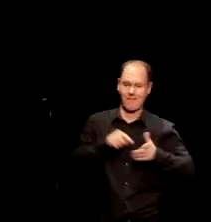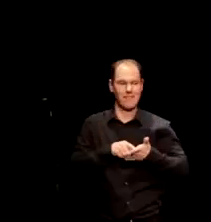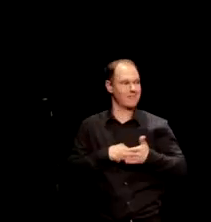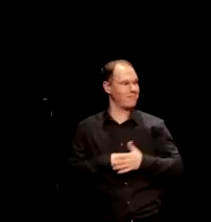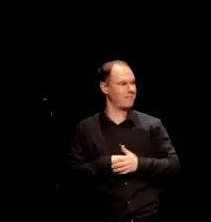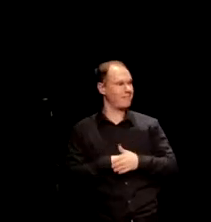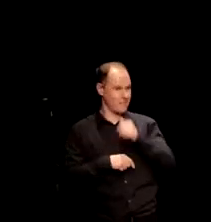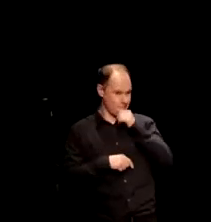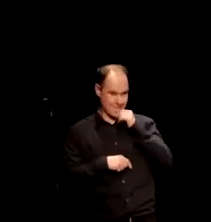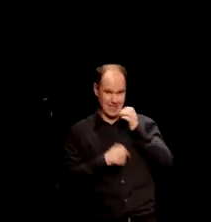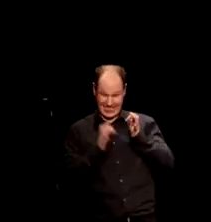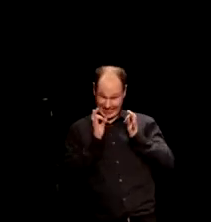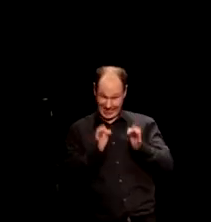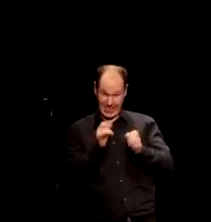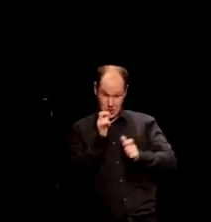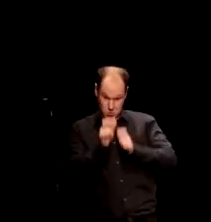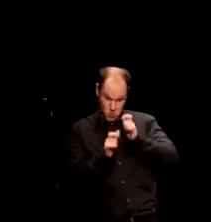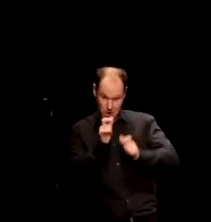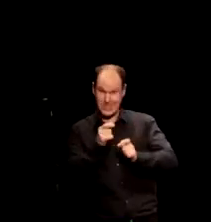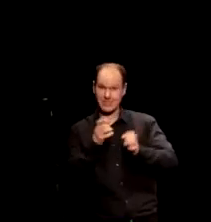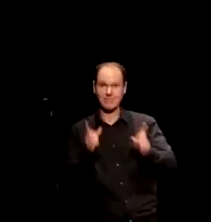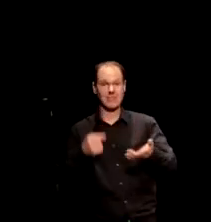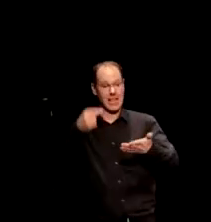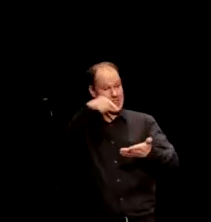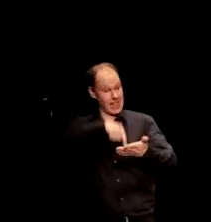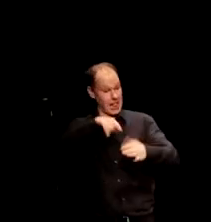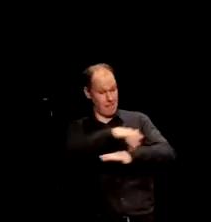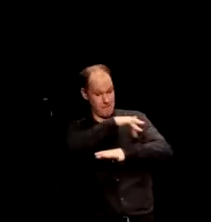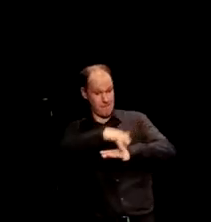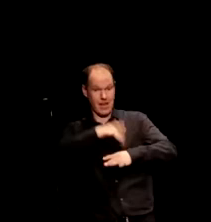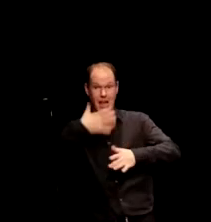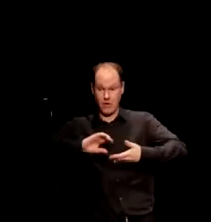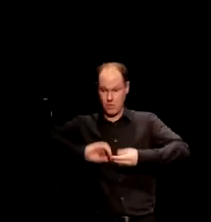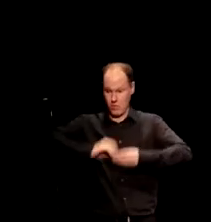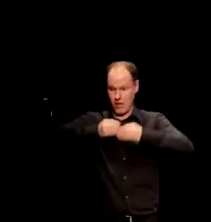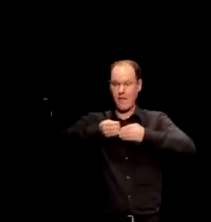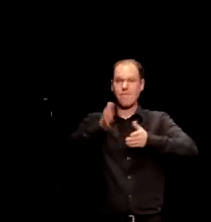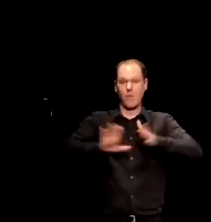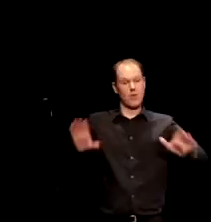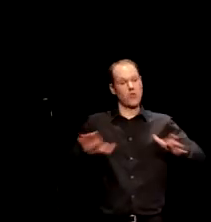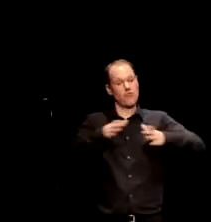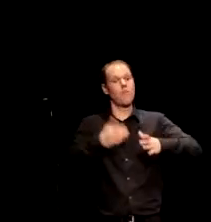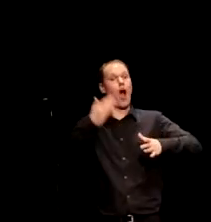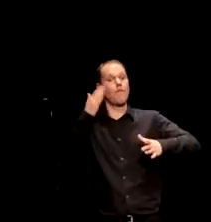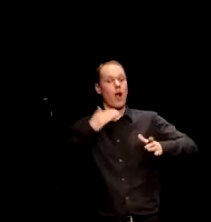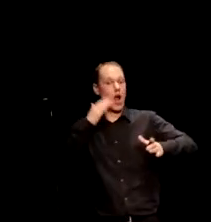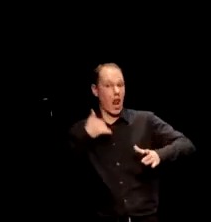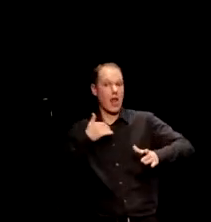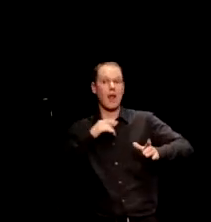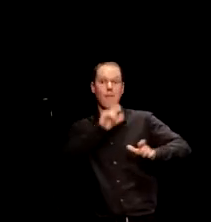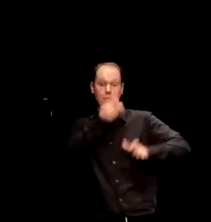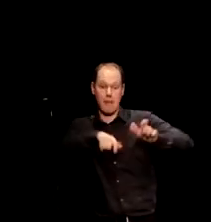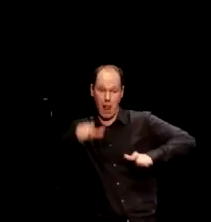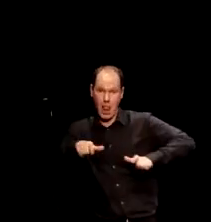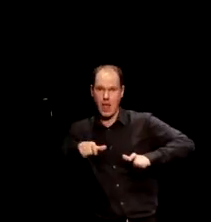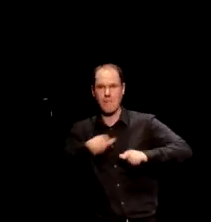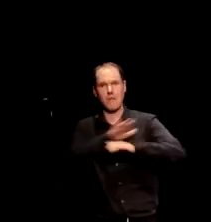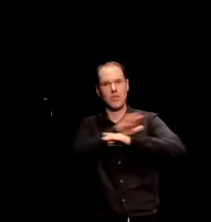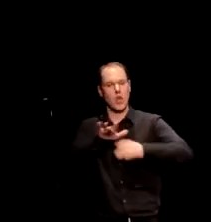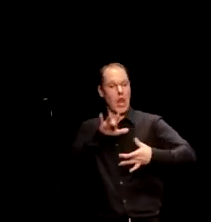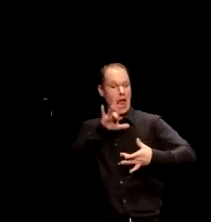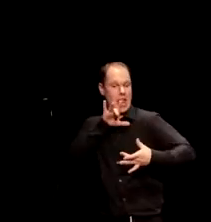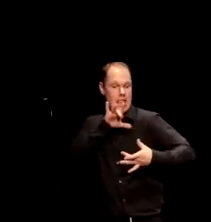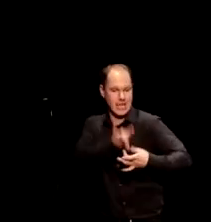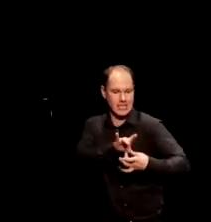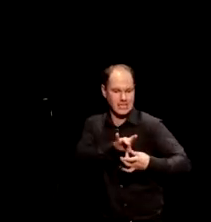on this bit of paper. This play is to be produced by the League of Coloured Peoples, but it seems to have no particular relation to